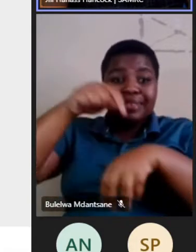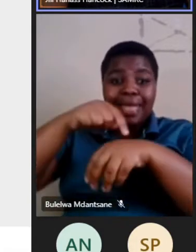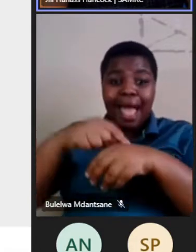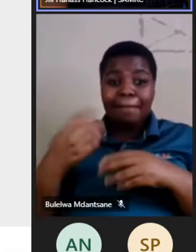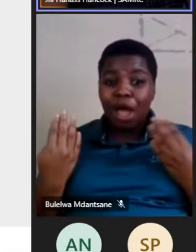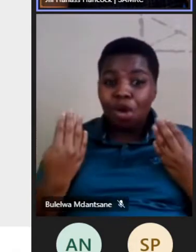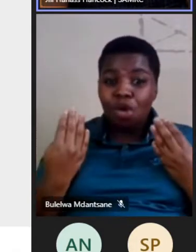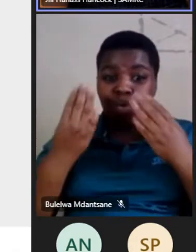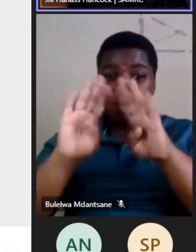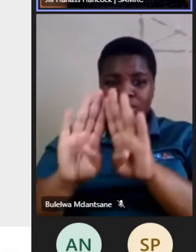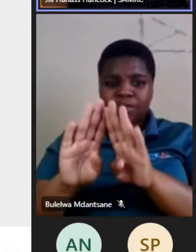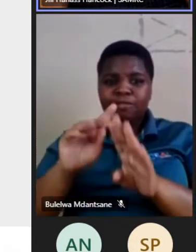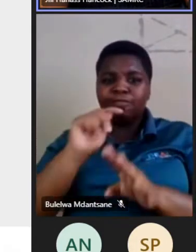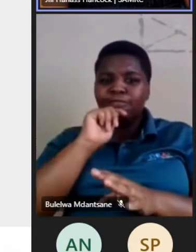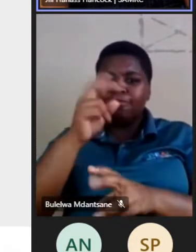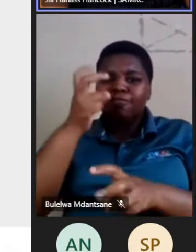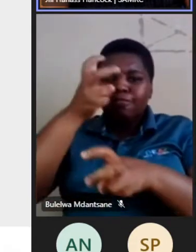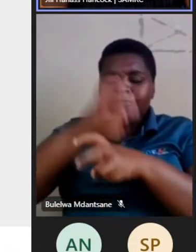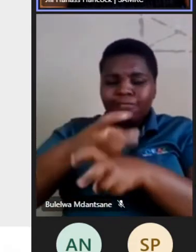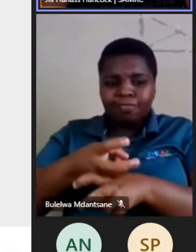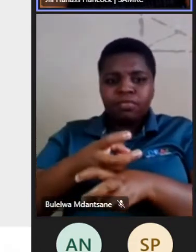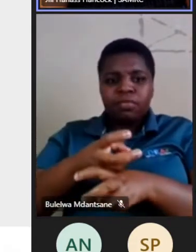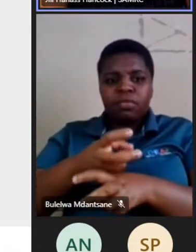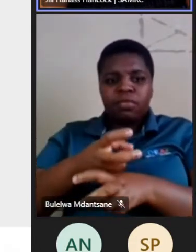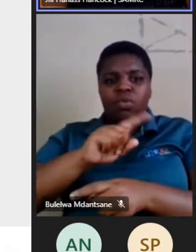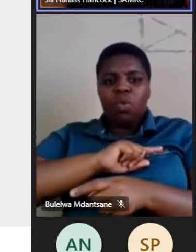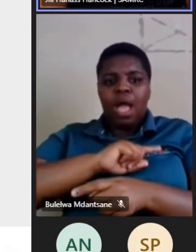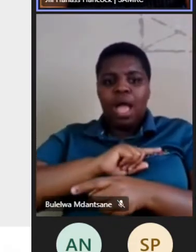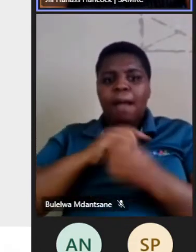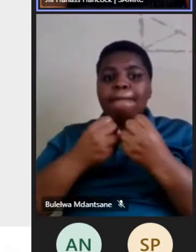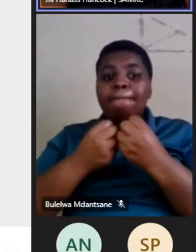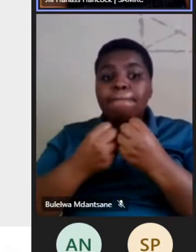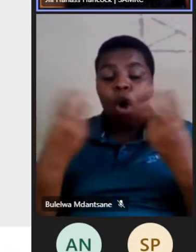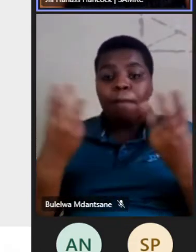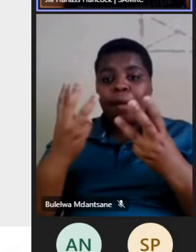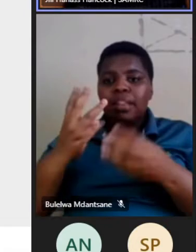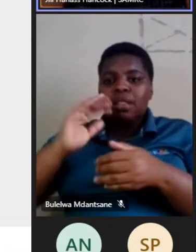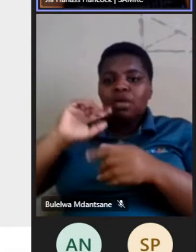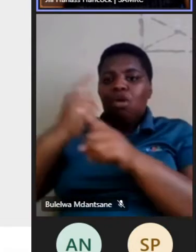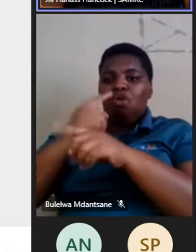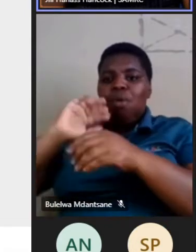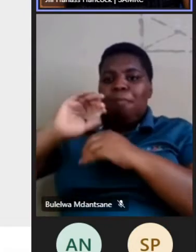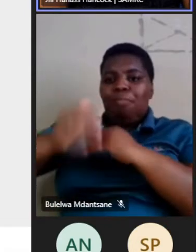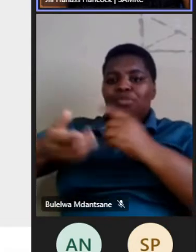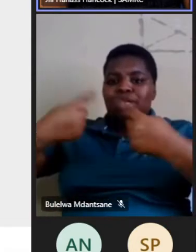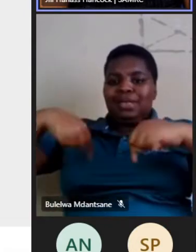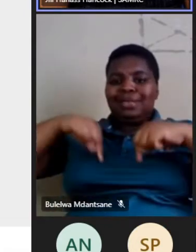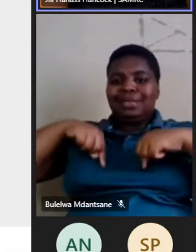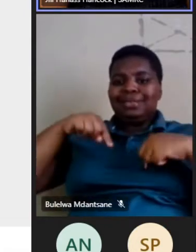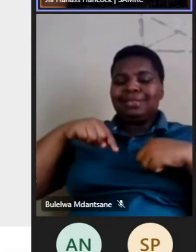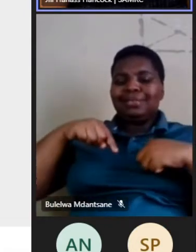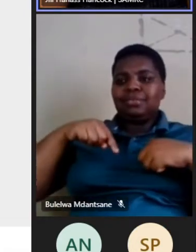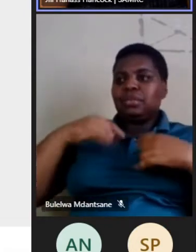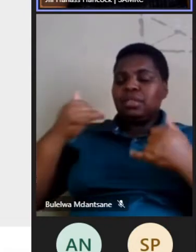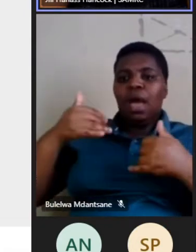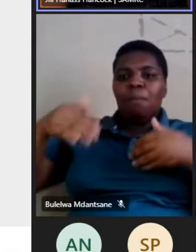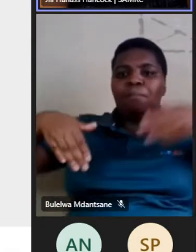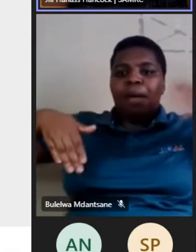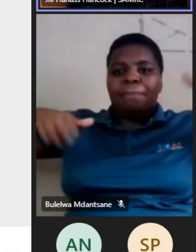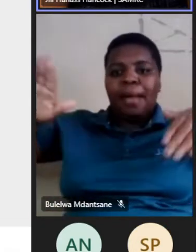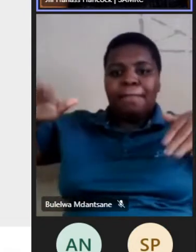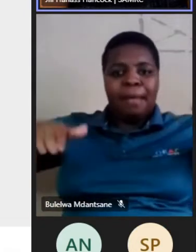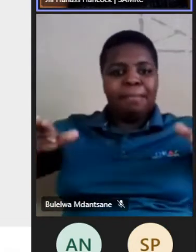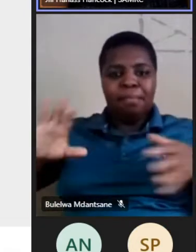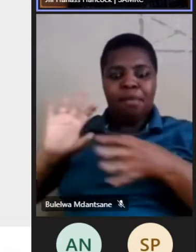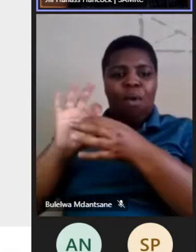went actually with their partners. So in some ways, that was a protective method. What we did notice in the qualitative work is that the